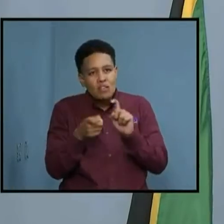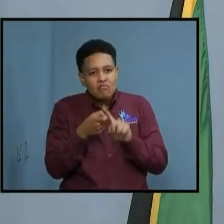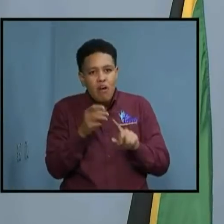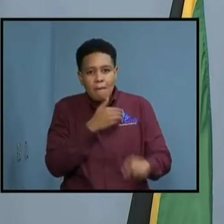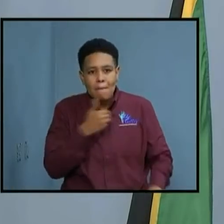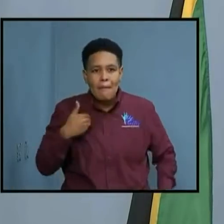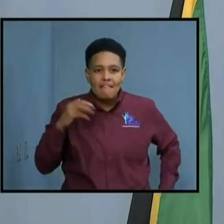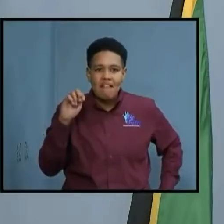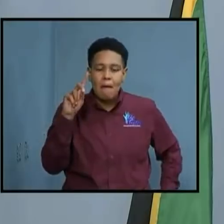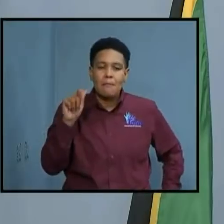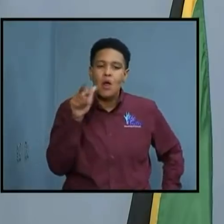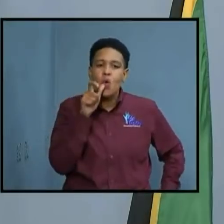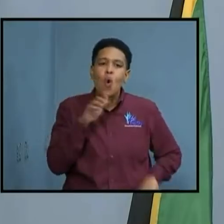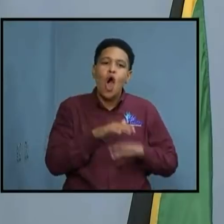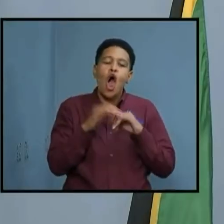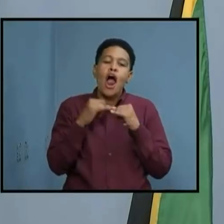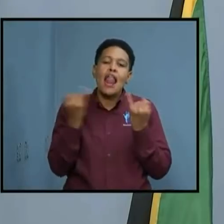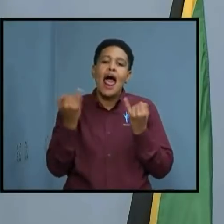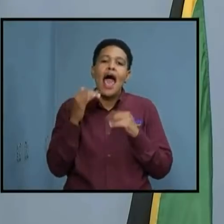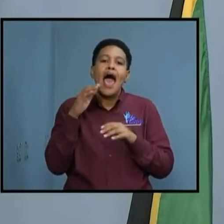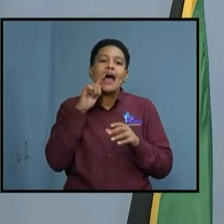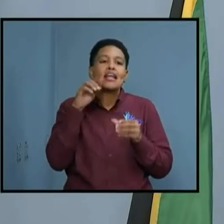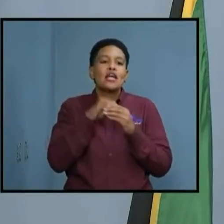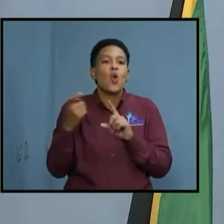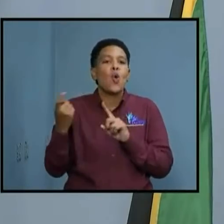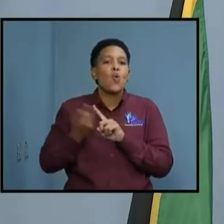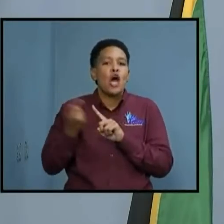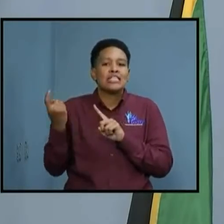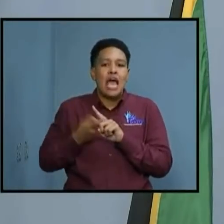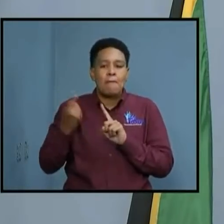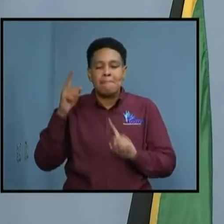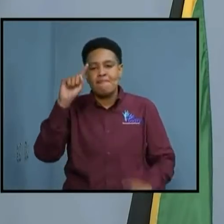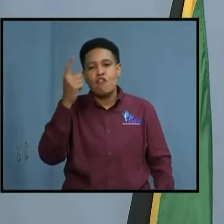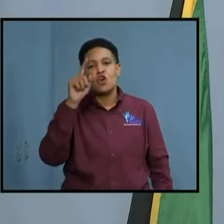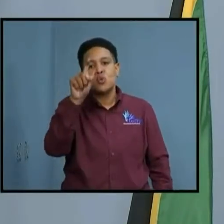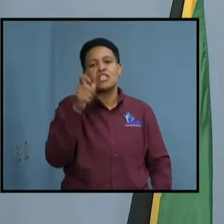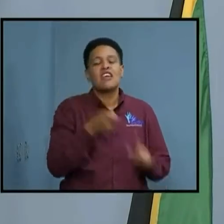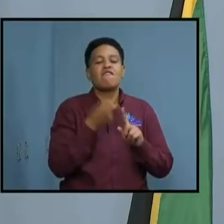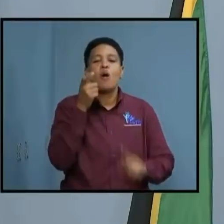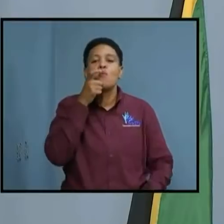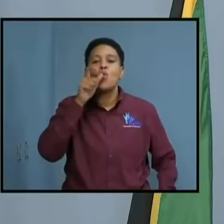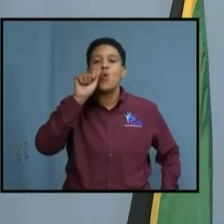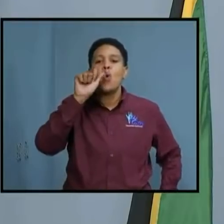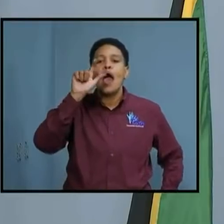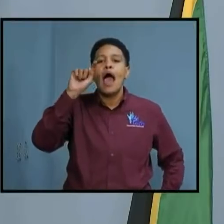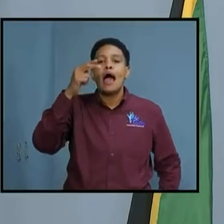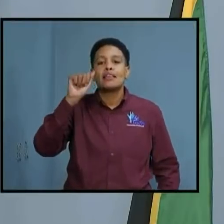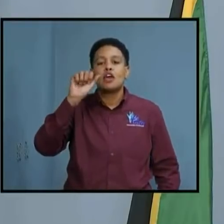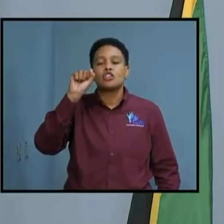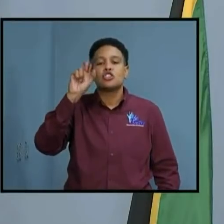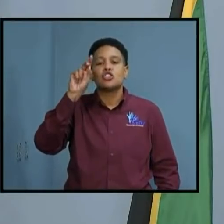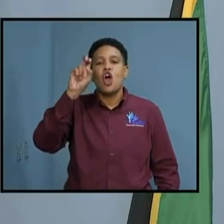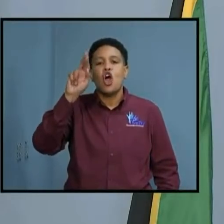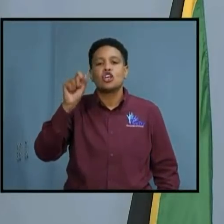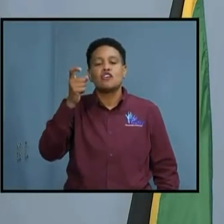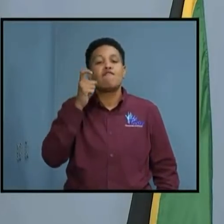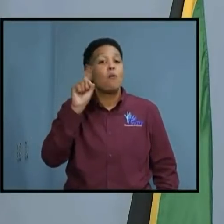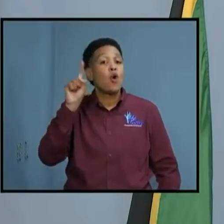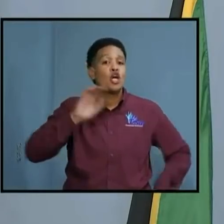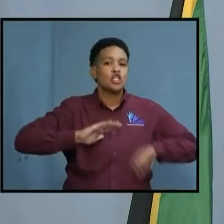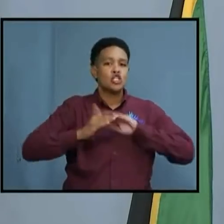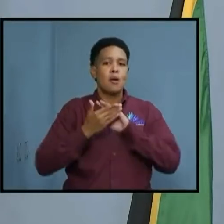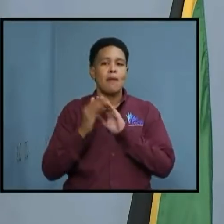of the media who are online and WhatsApp. First question is from Ms. Althea Saunders from the Jamaica